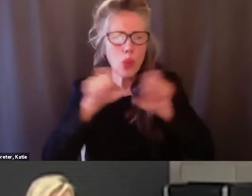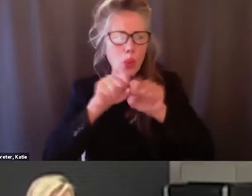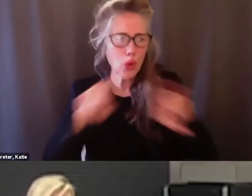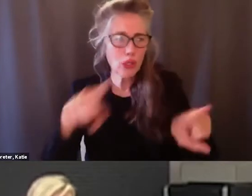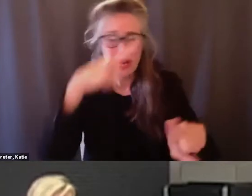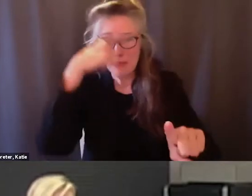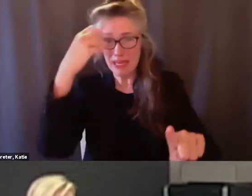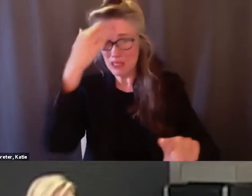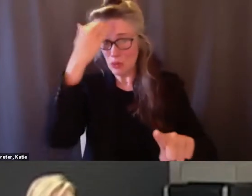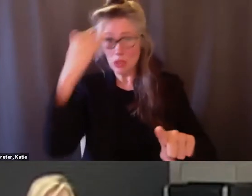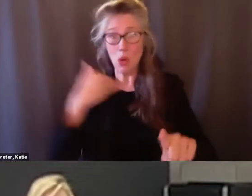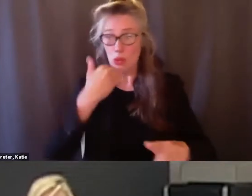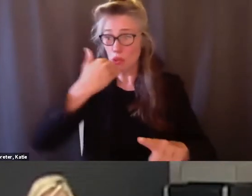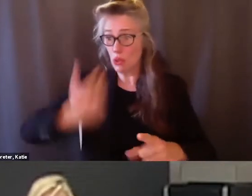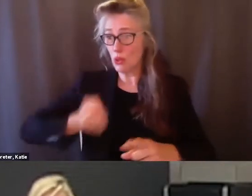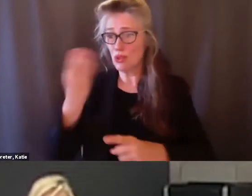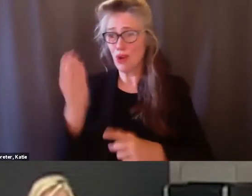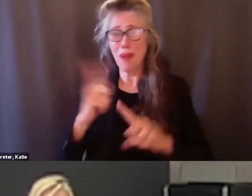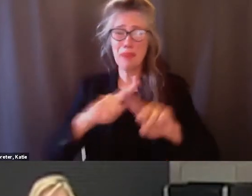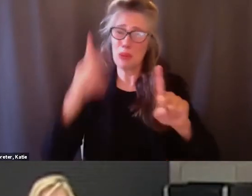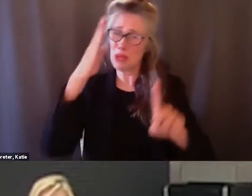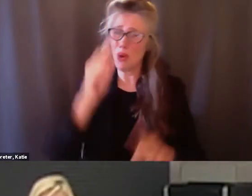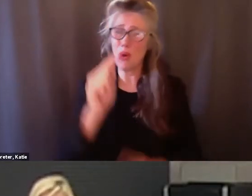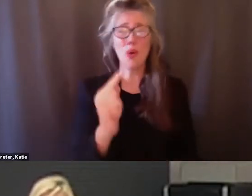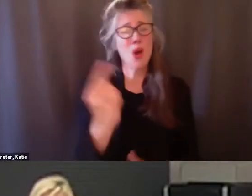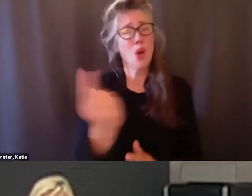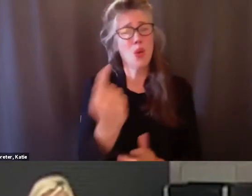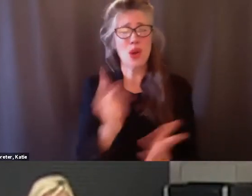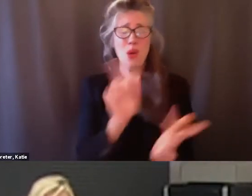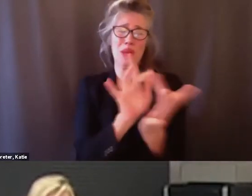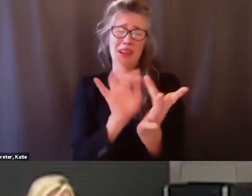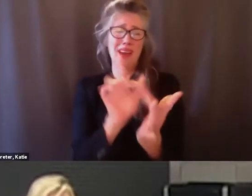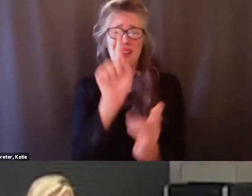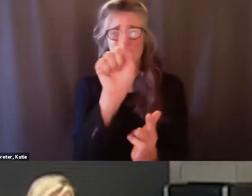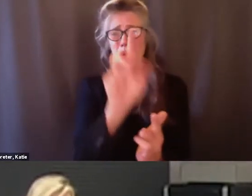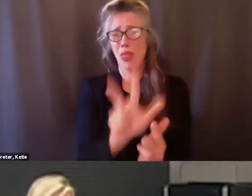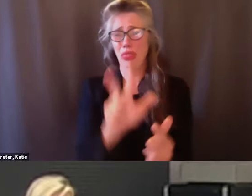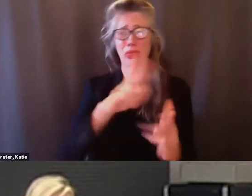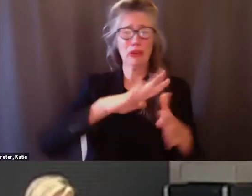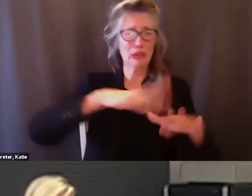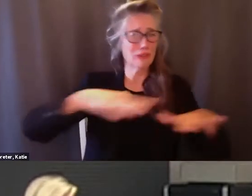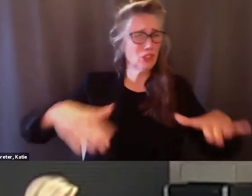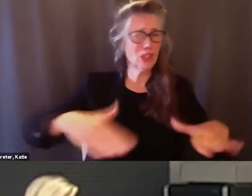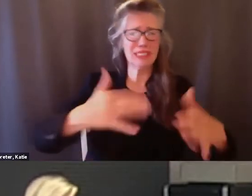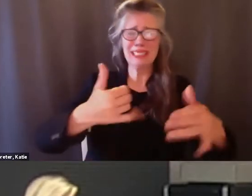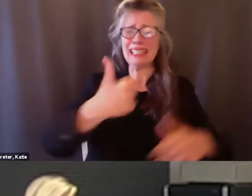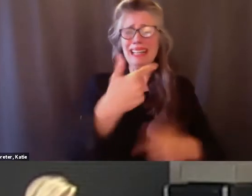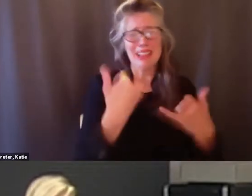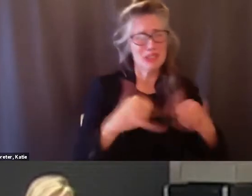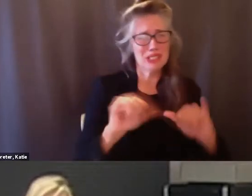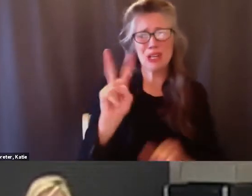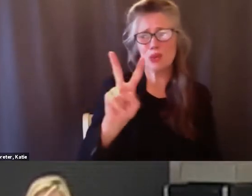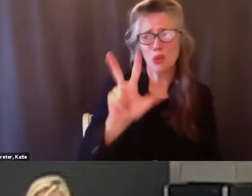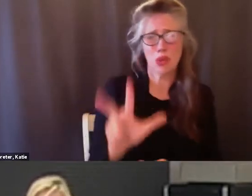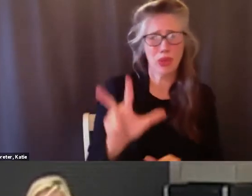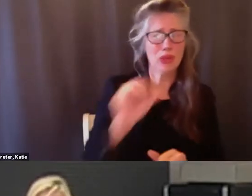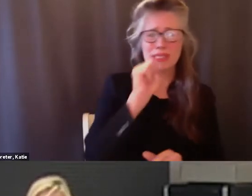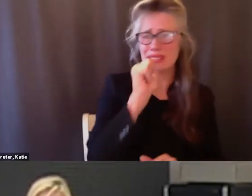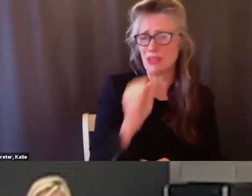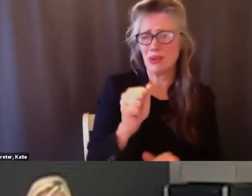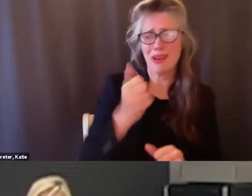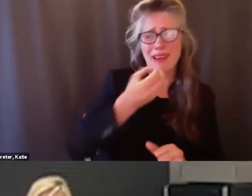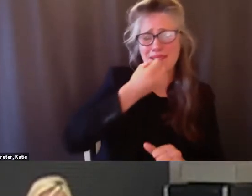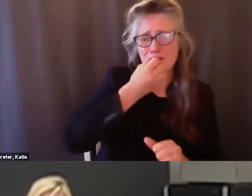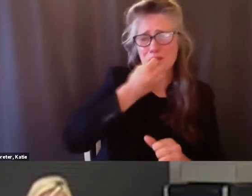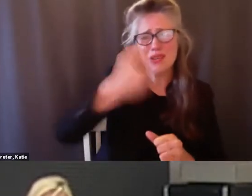of kids who rely on those meals during the year. So hats off to the food team and to Matt Dittman and everybody who